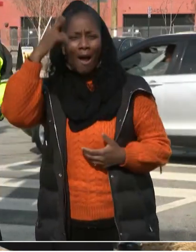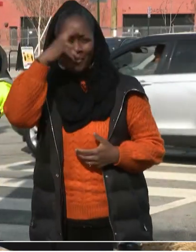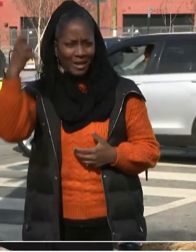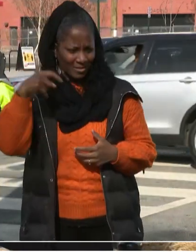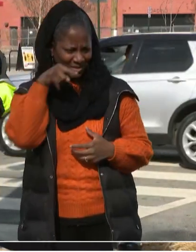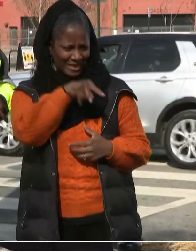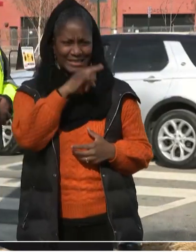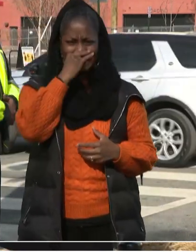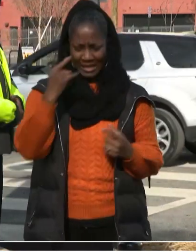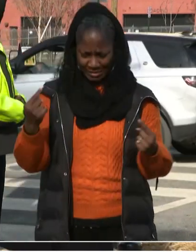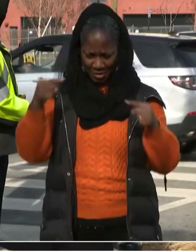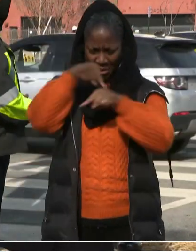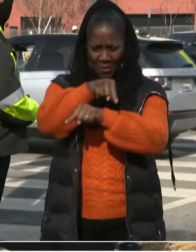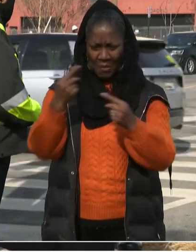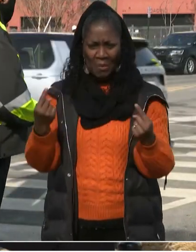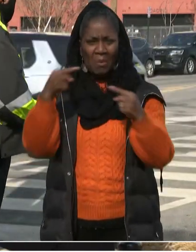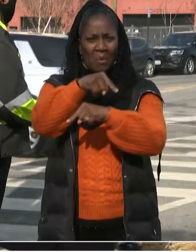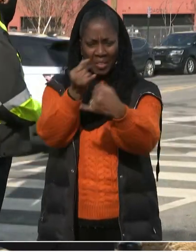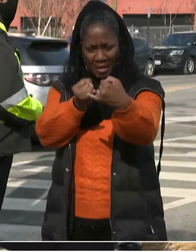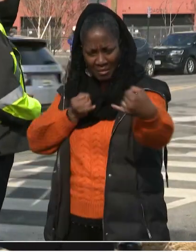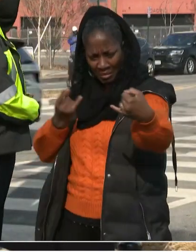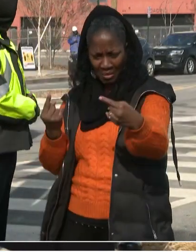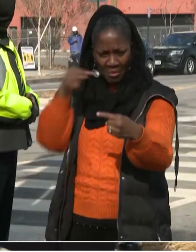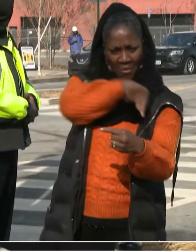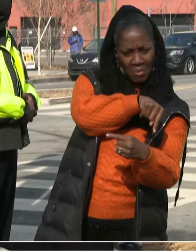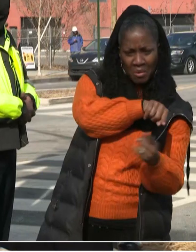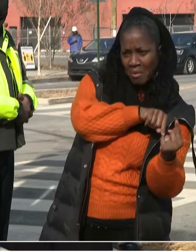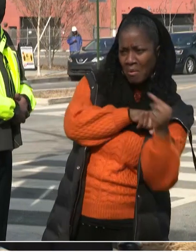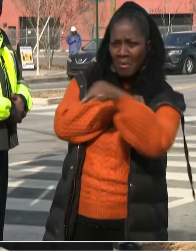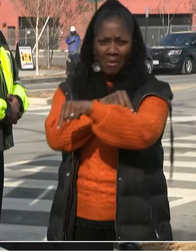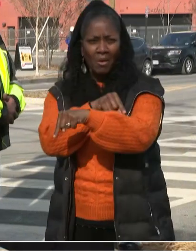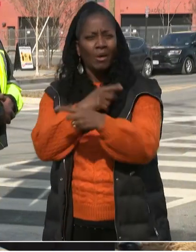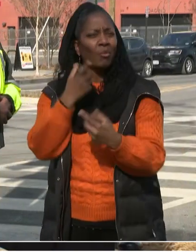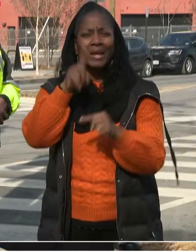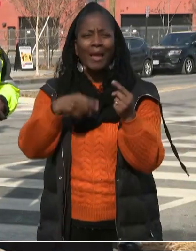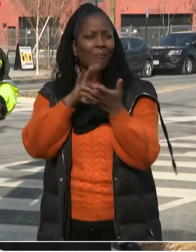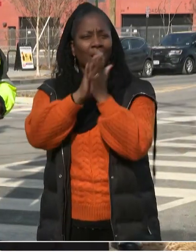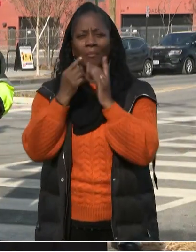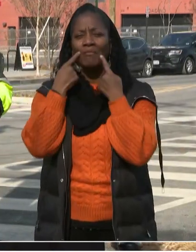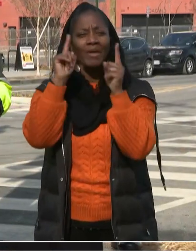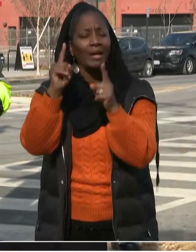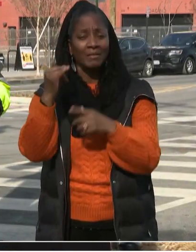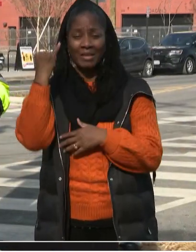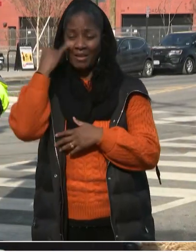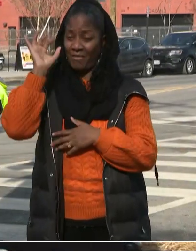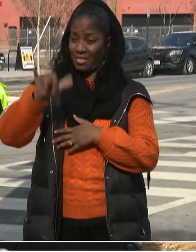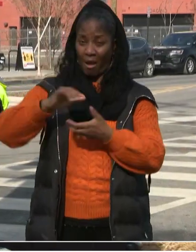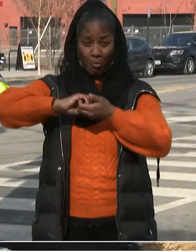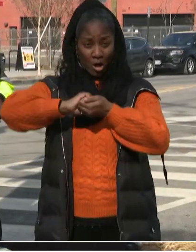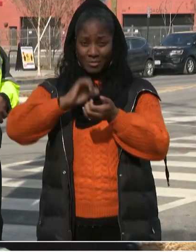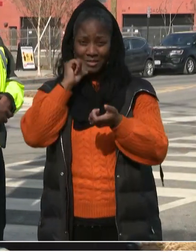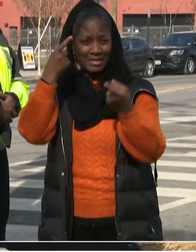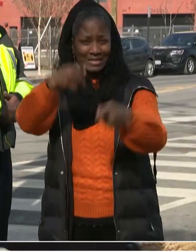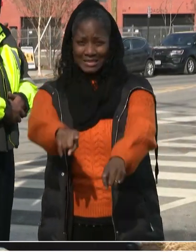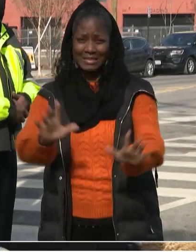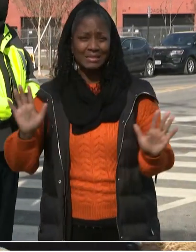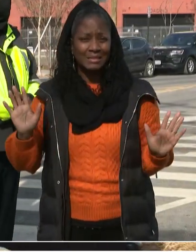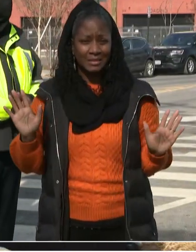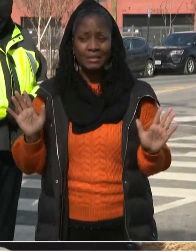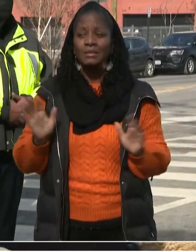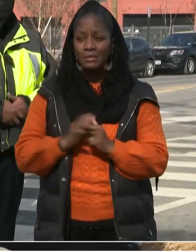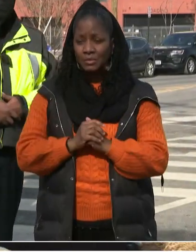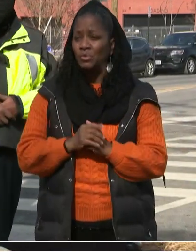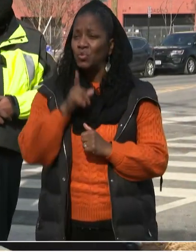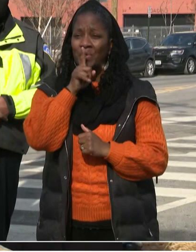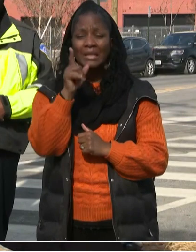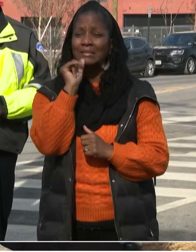forth across the lines, and we cannot do what we do and be effective at what we do if that partnership does not exist. And right now, it's really